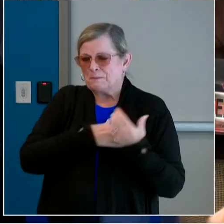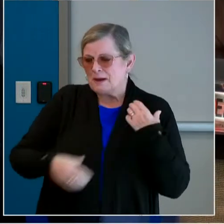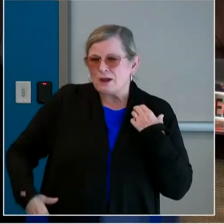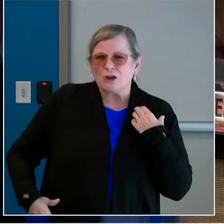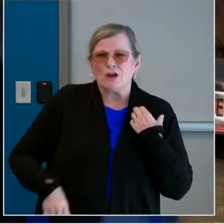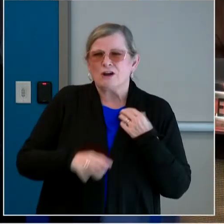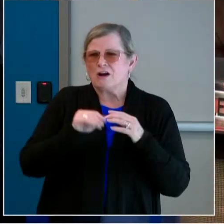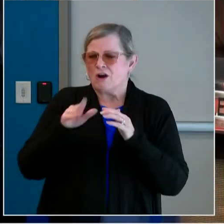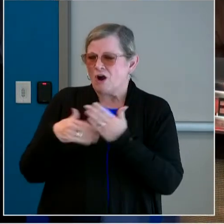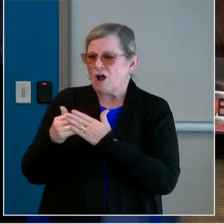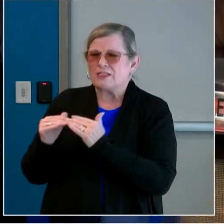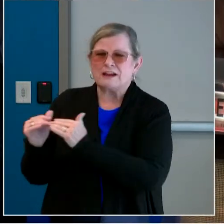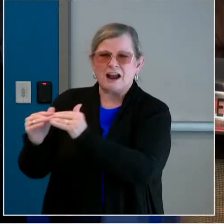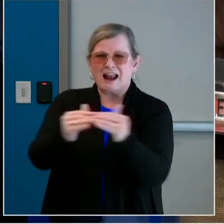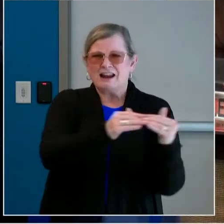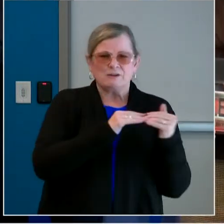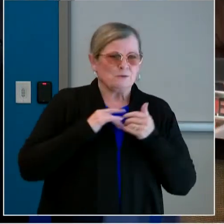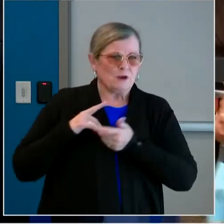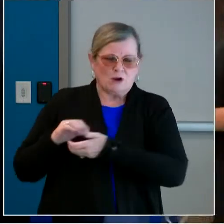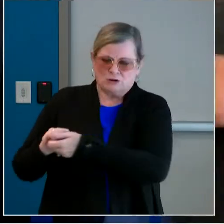because we are united. Thank you.